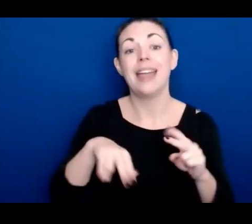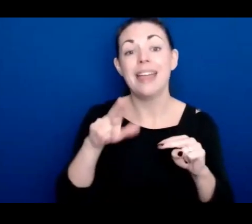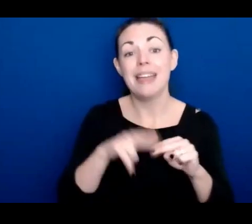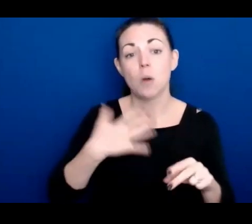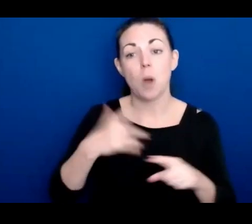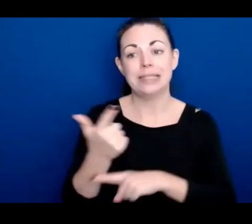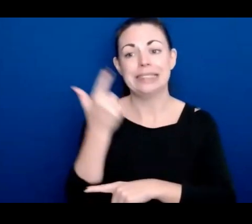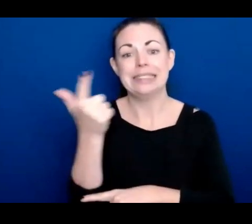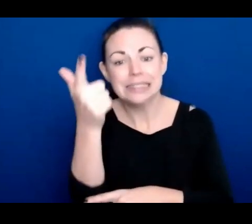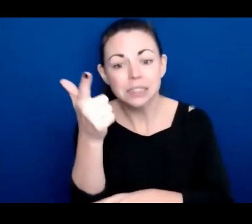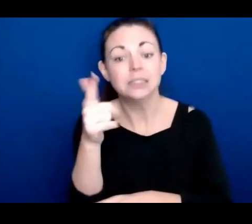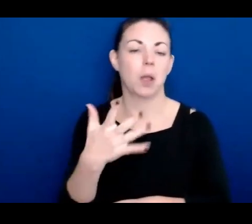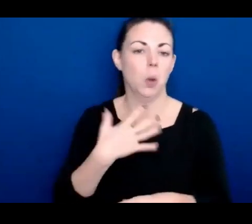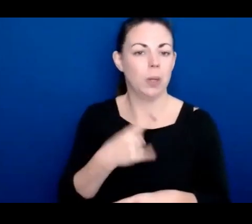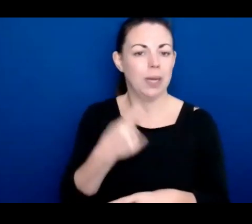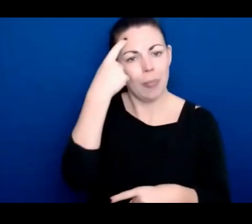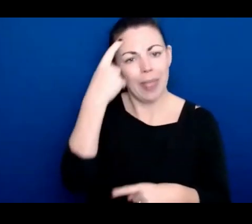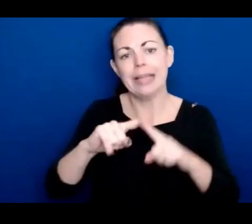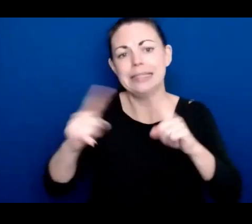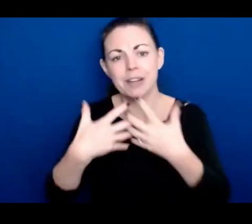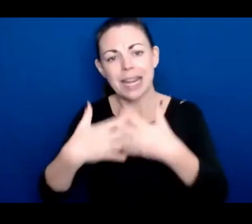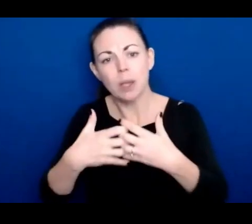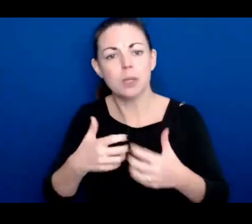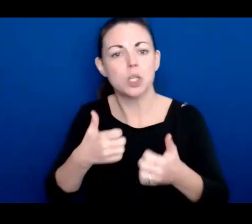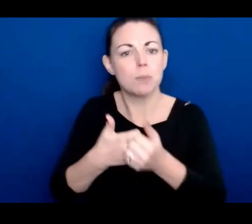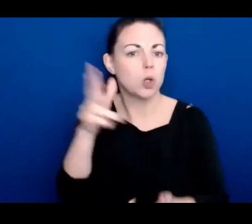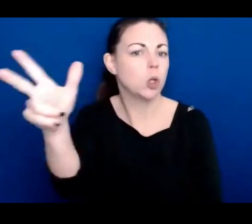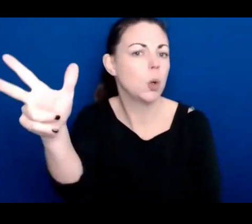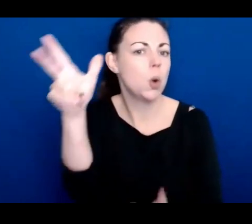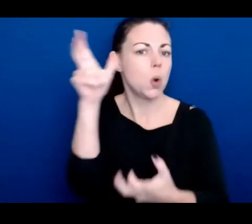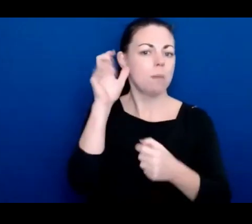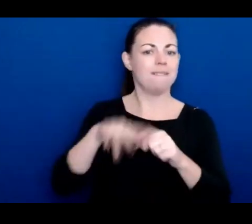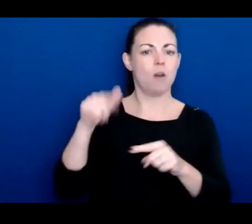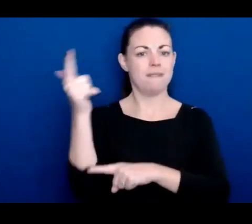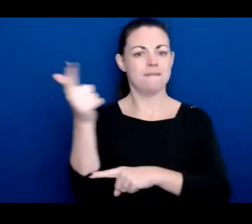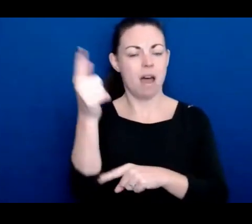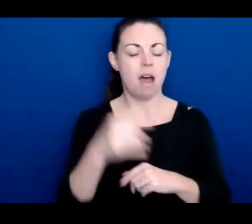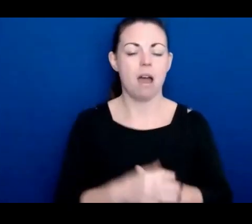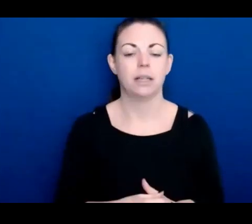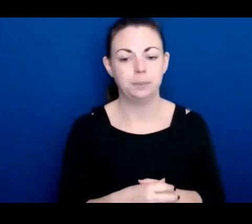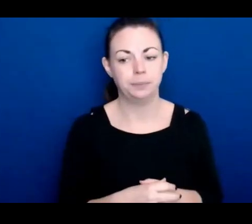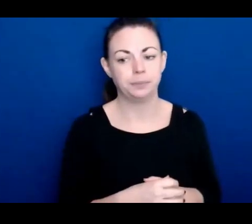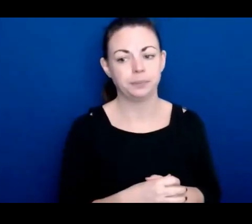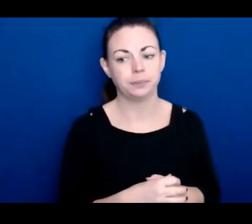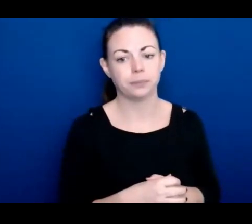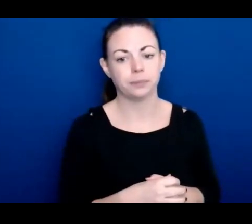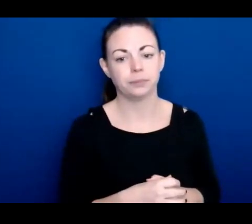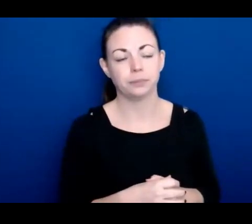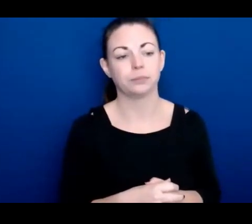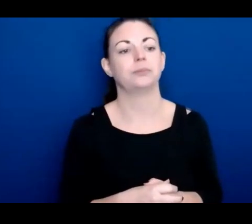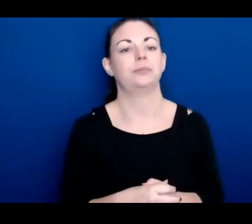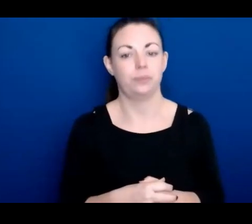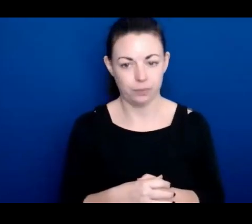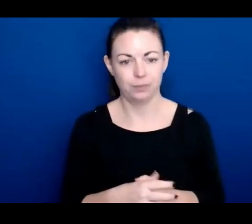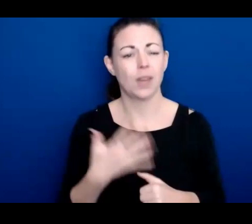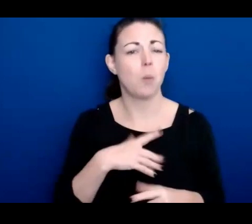you might need further support, which we're going to talk about today. Next slide, please. So I wanted to mention tinnitus,